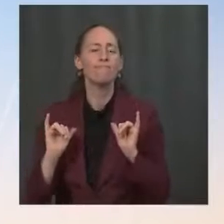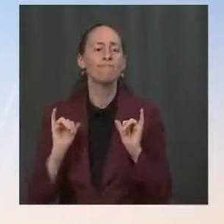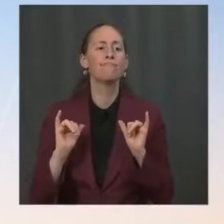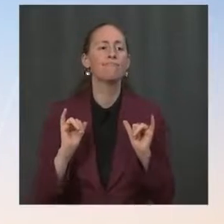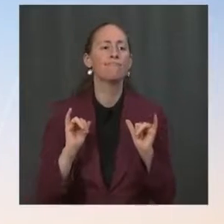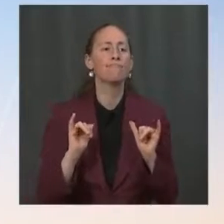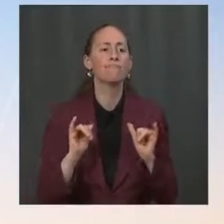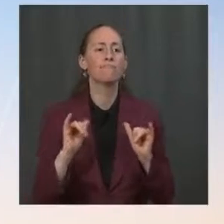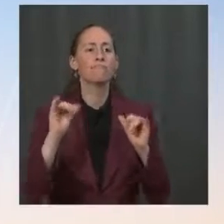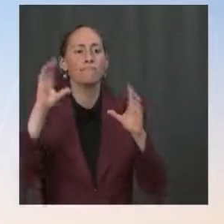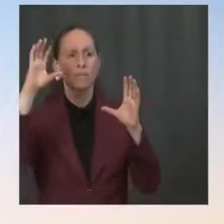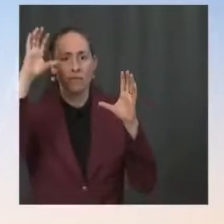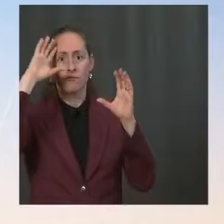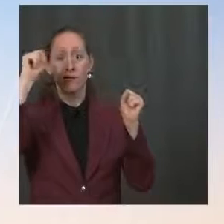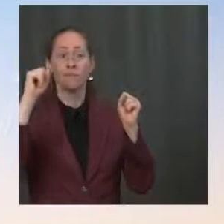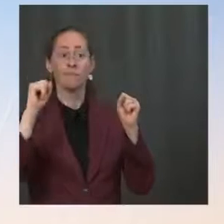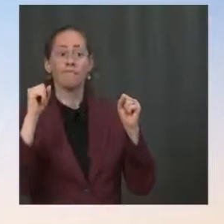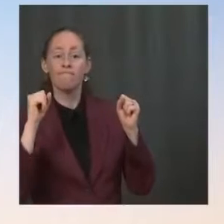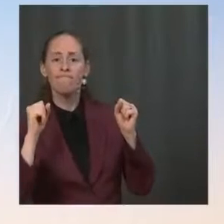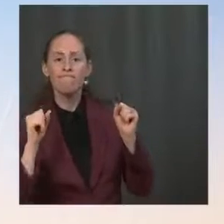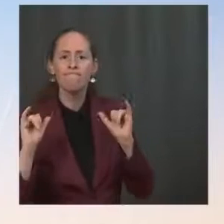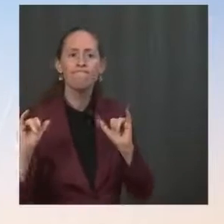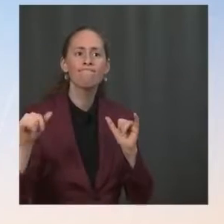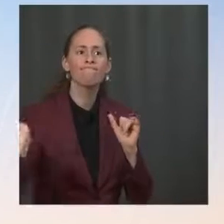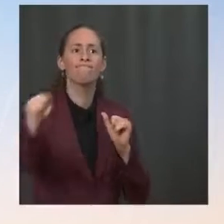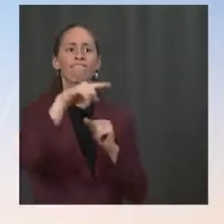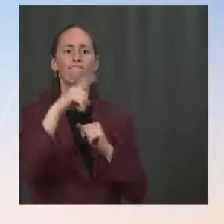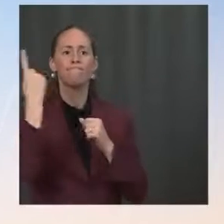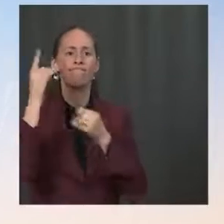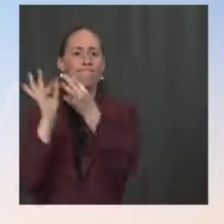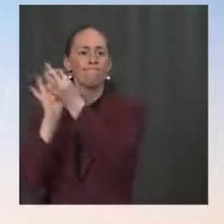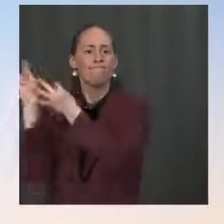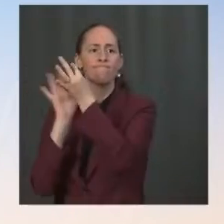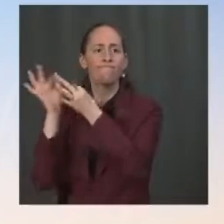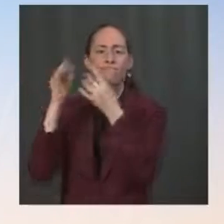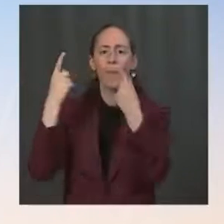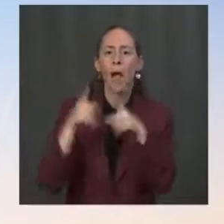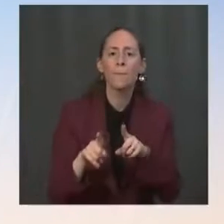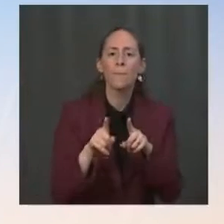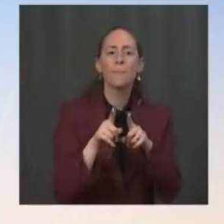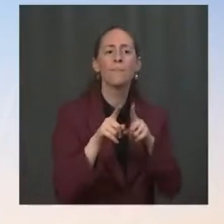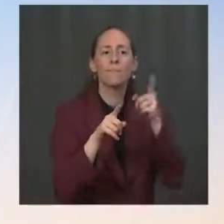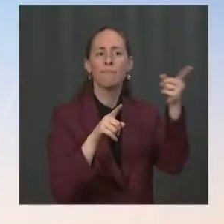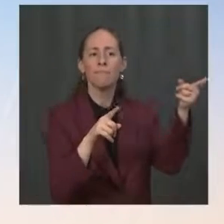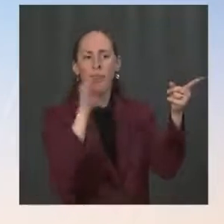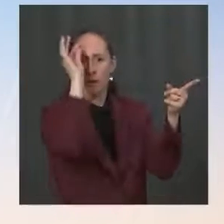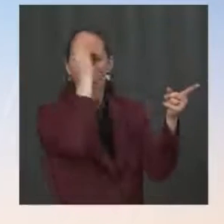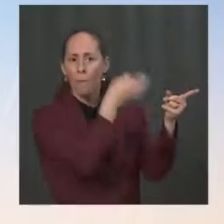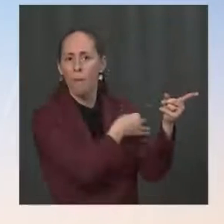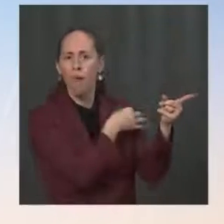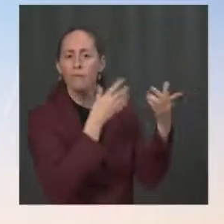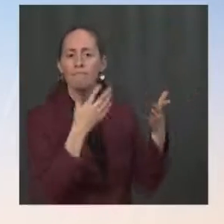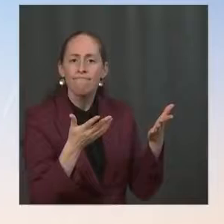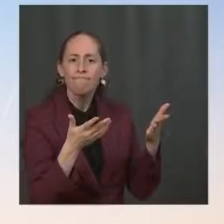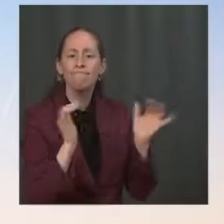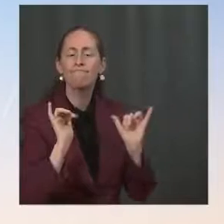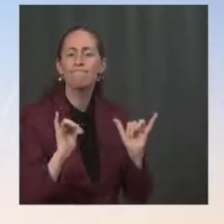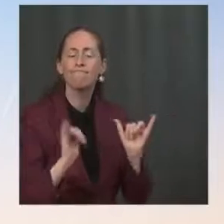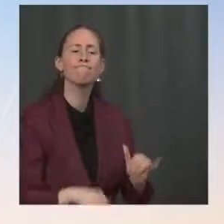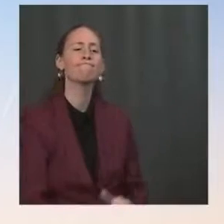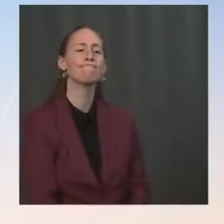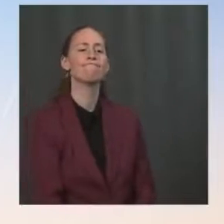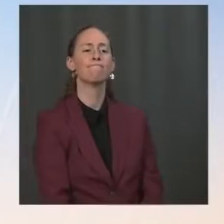one of the first updates he received, of course, was about the attacks on the ground in Kabul. This was a